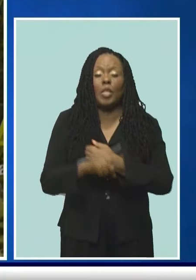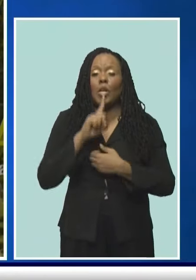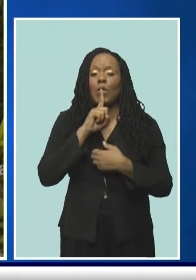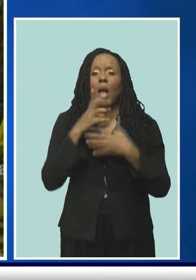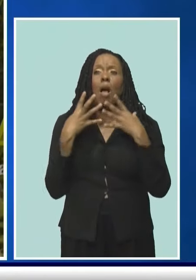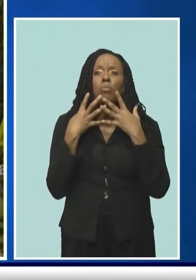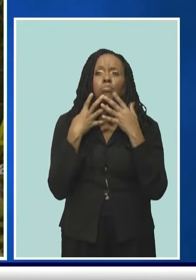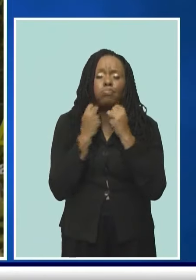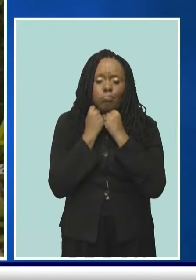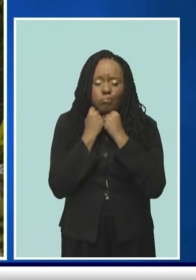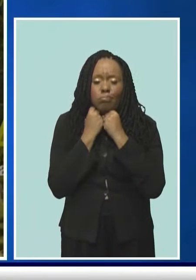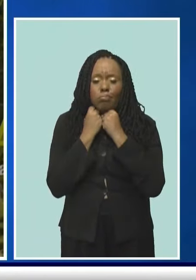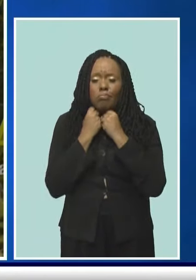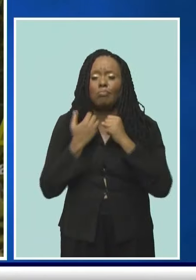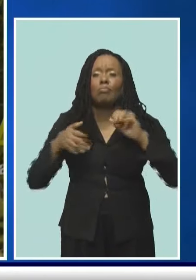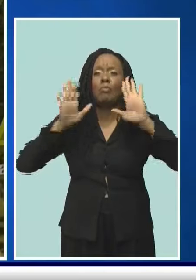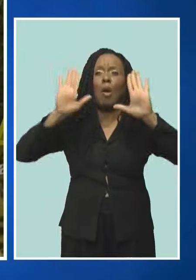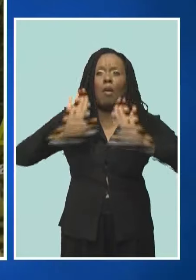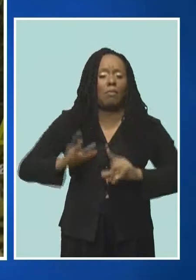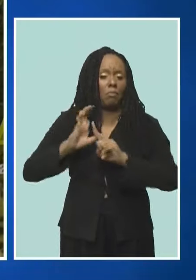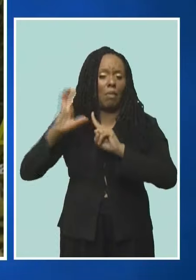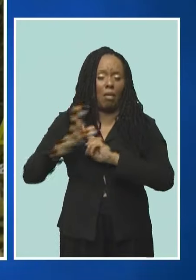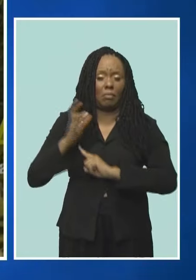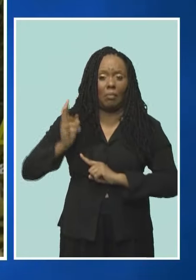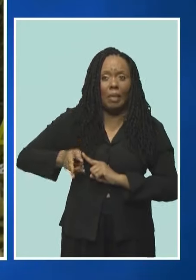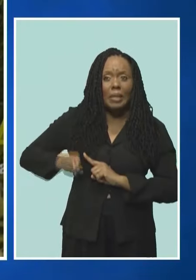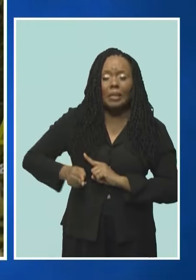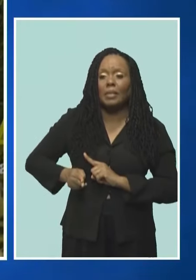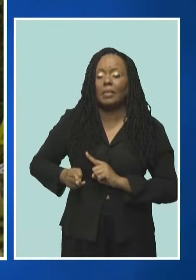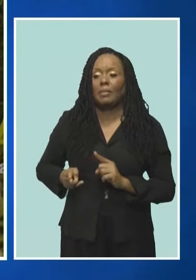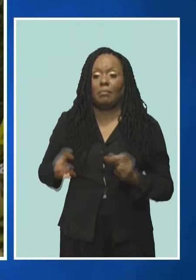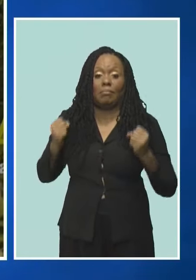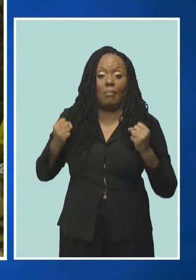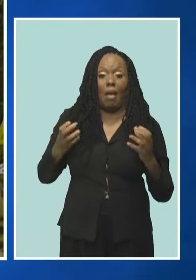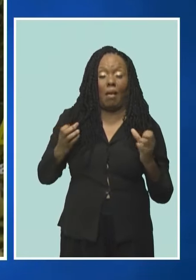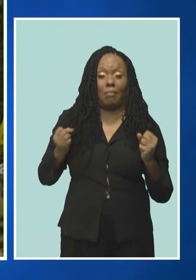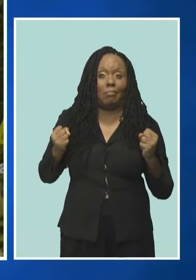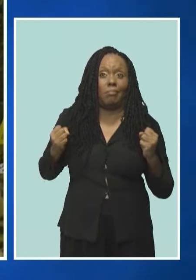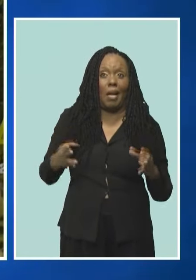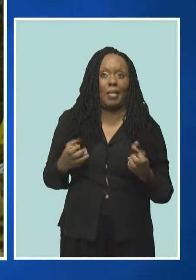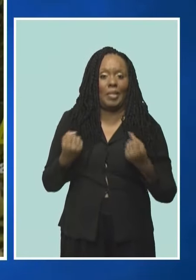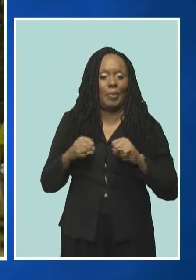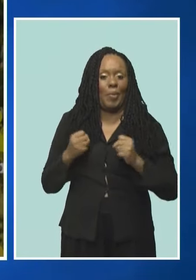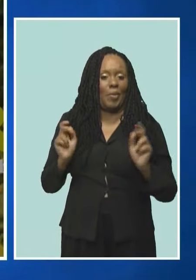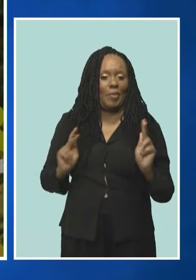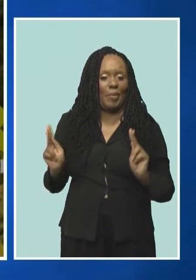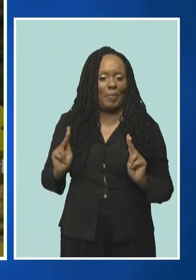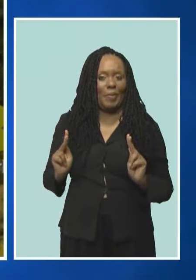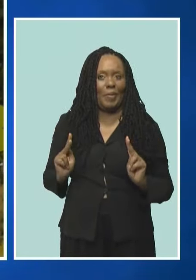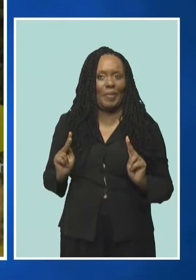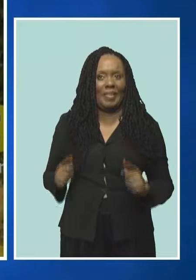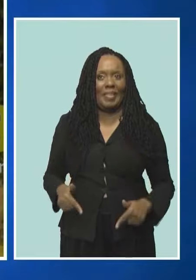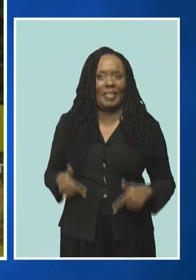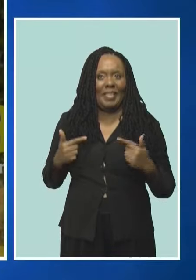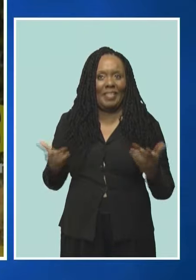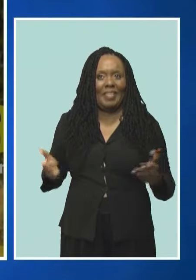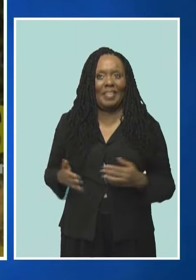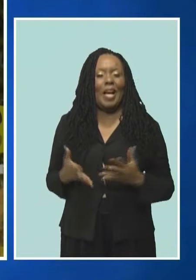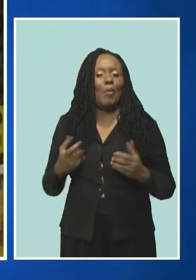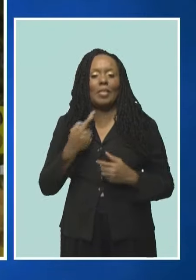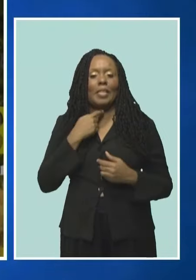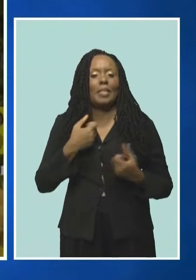cultural heritage, and it's the home of many, many sports persons. I was going to say sportsmen,